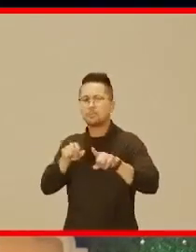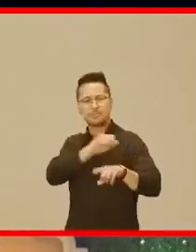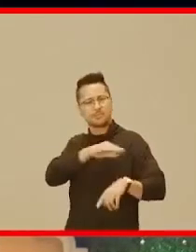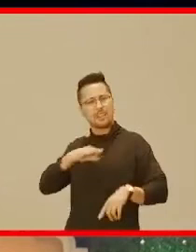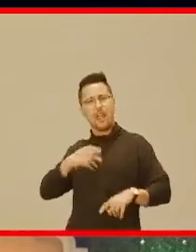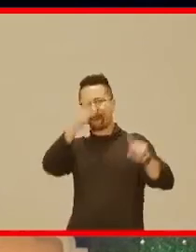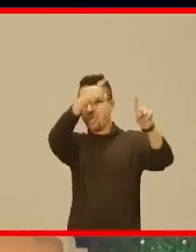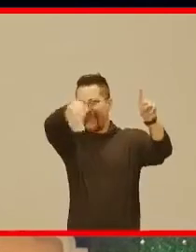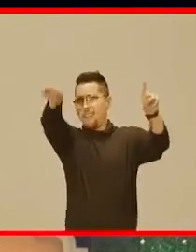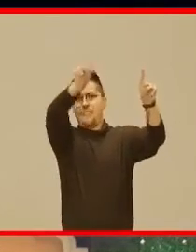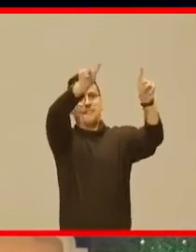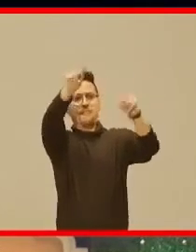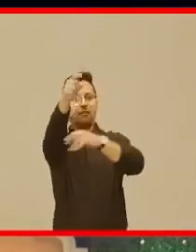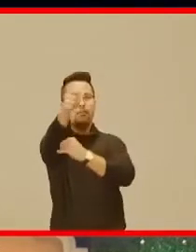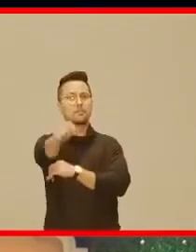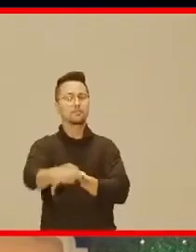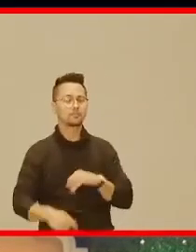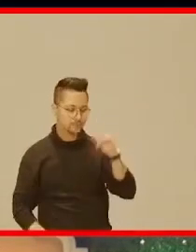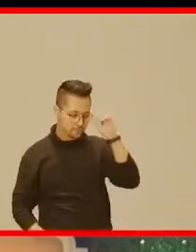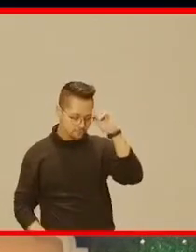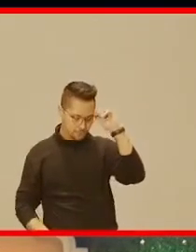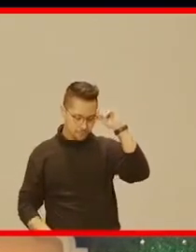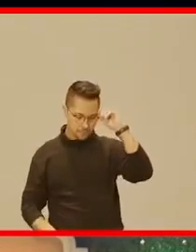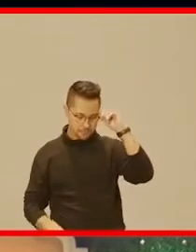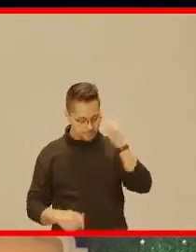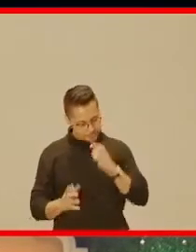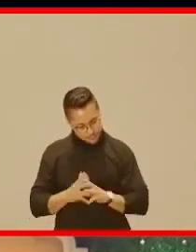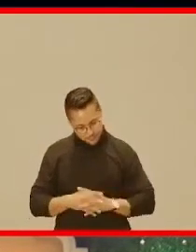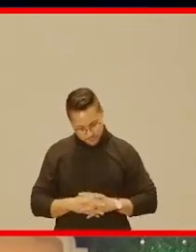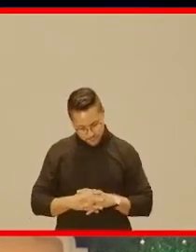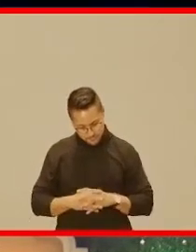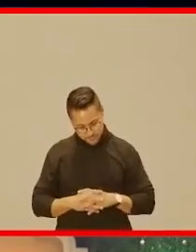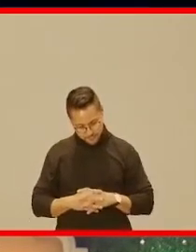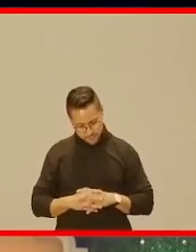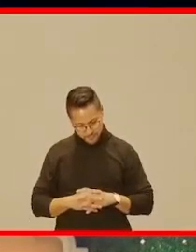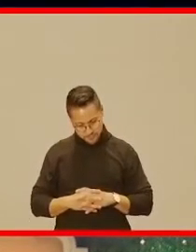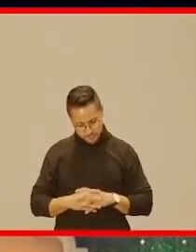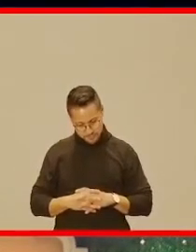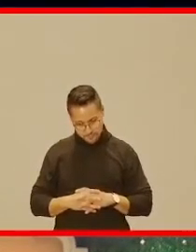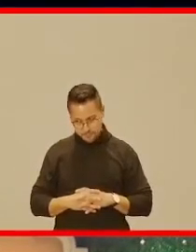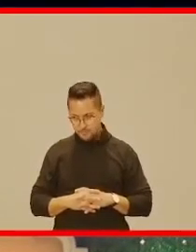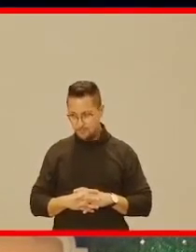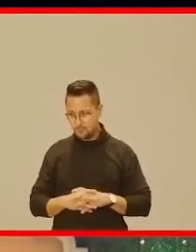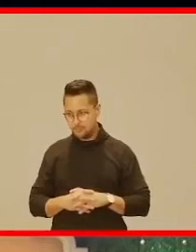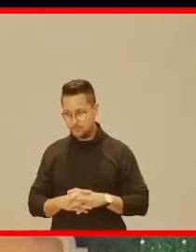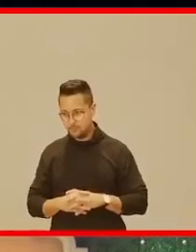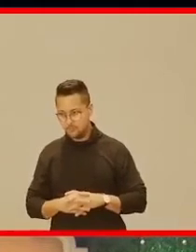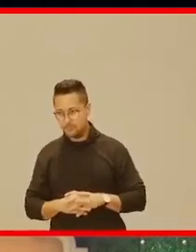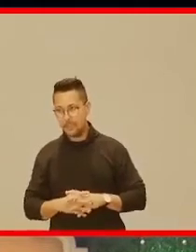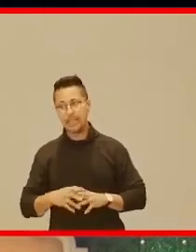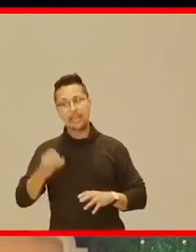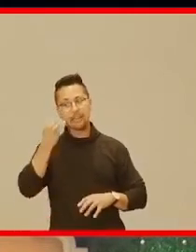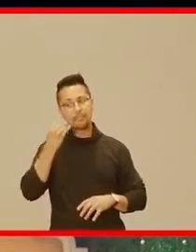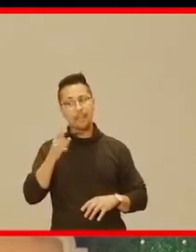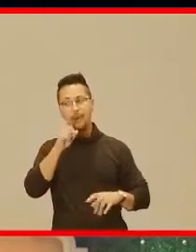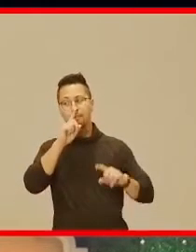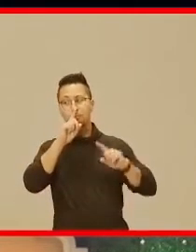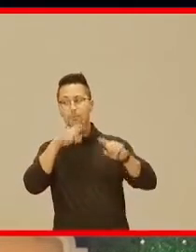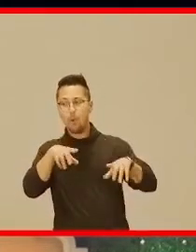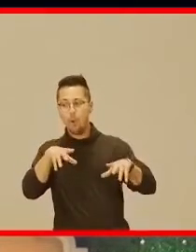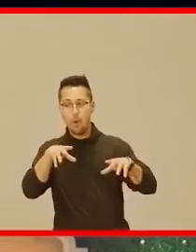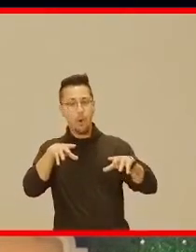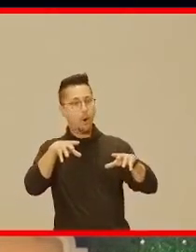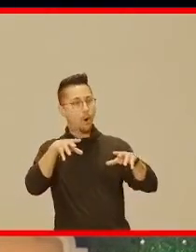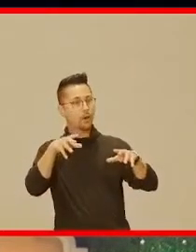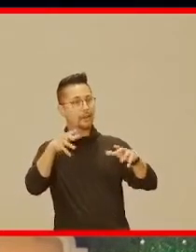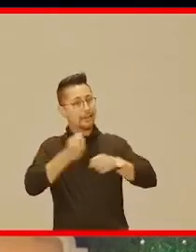the legislature has to report gifts. And look, there's no reason to be giving gifts really anyway. I mean, but if it was like a